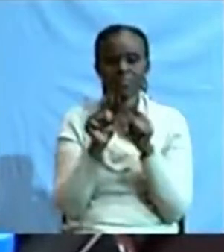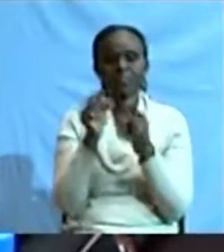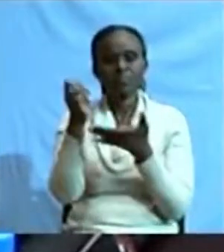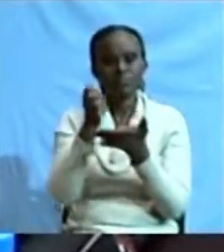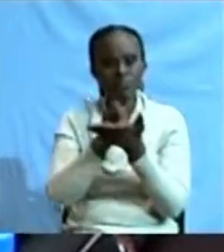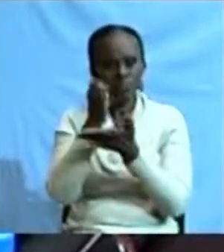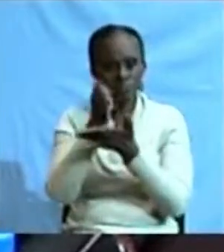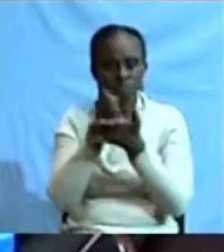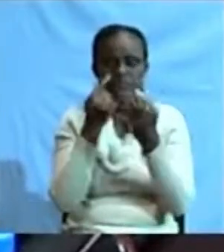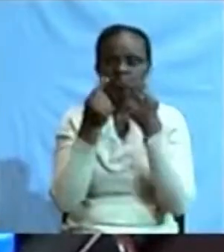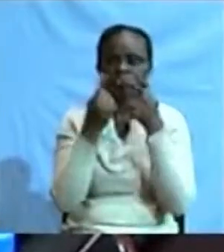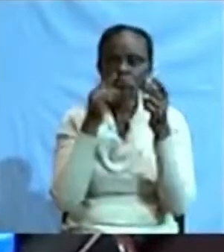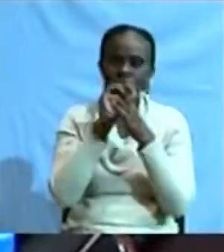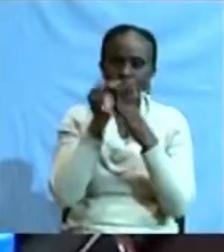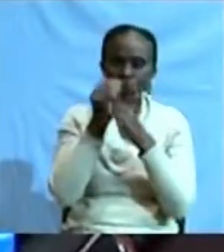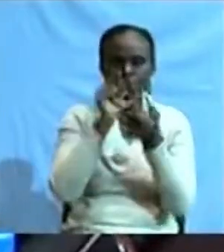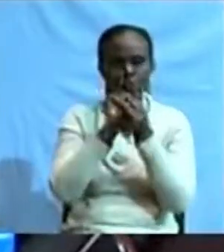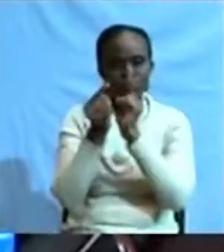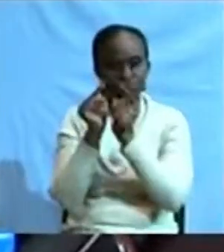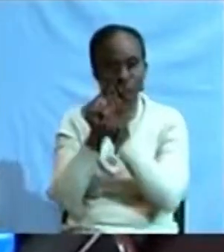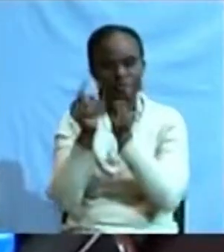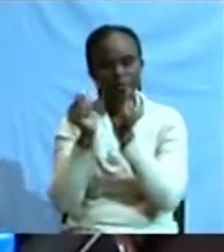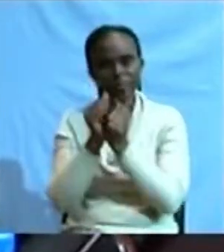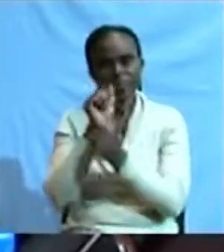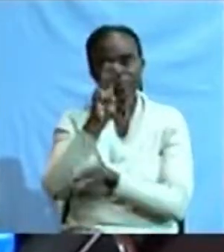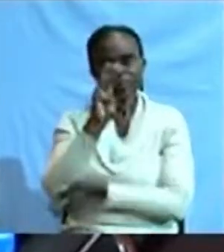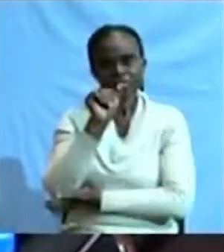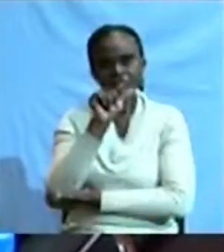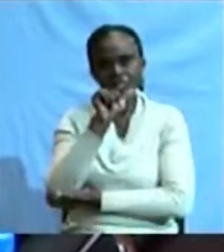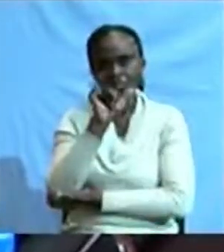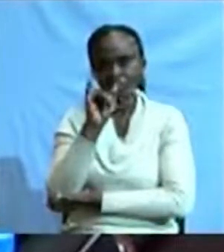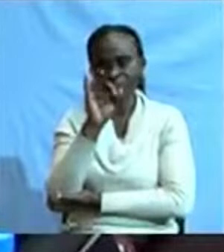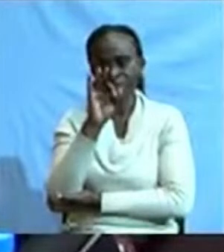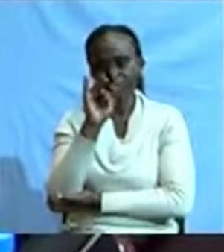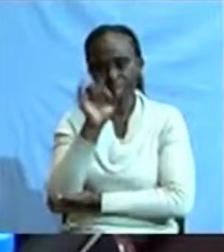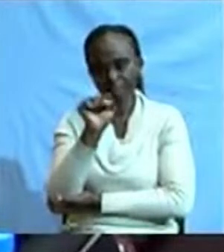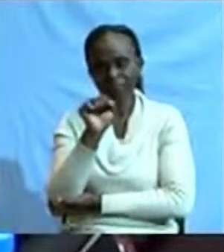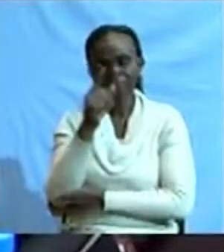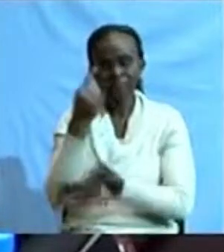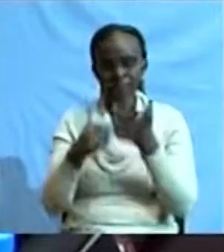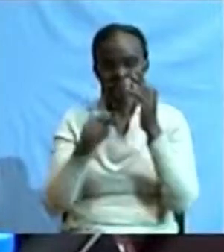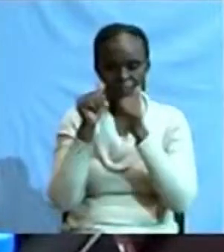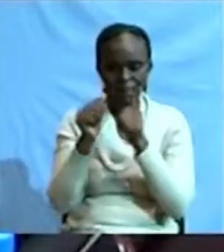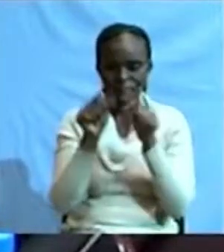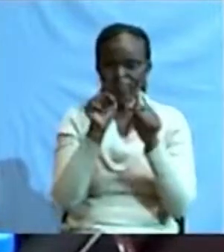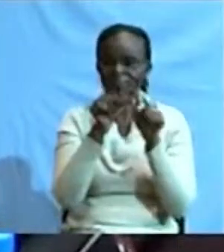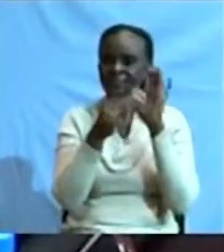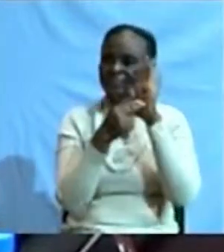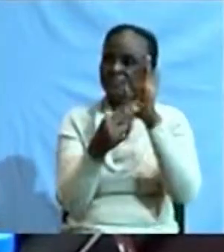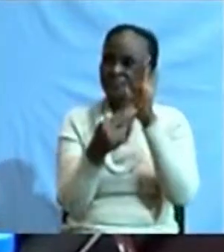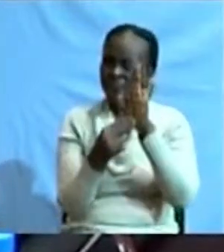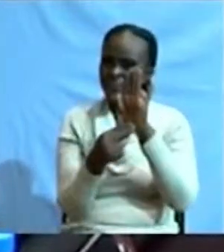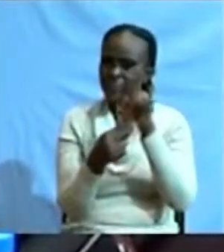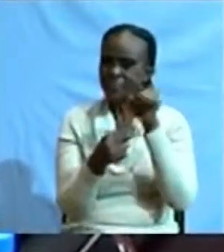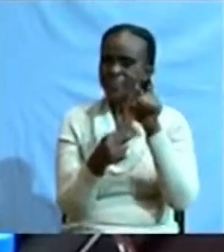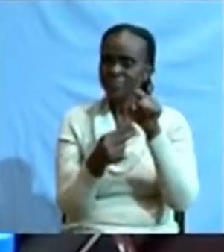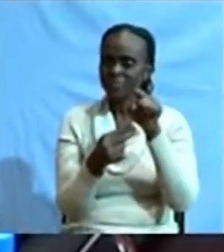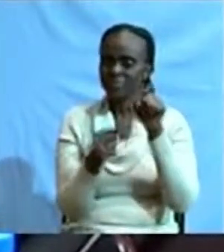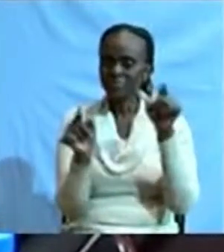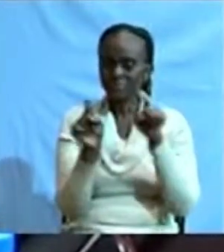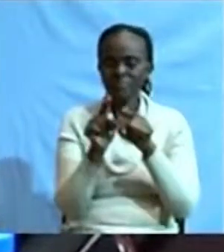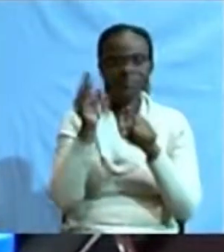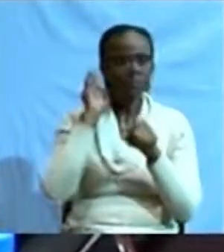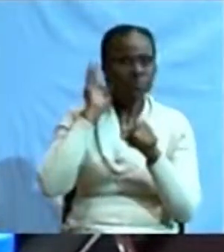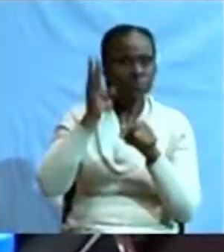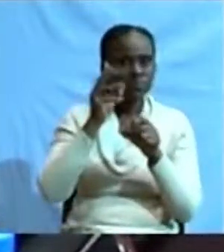bailiffs or interacting with the bailiffs, reminding them only what actions. Is this demonstrating the will